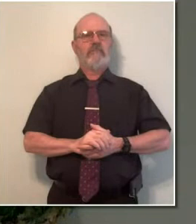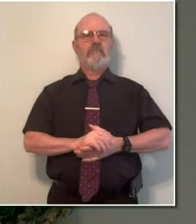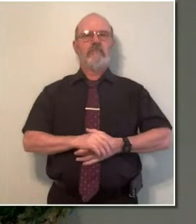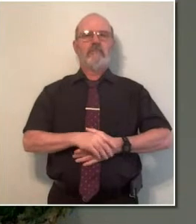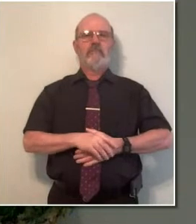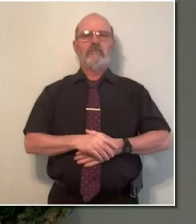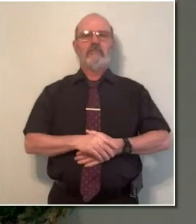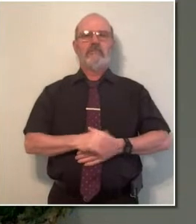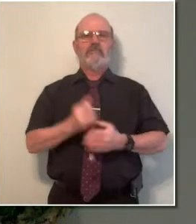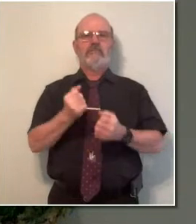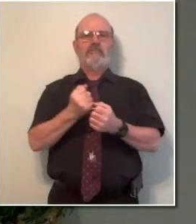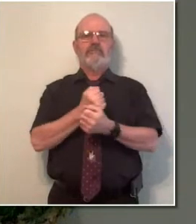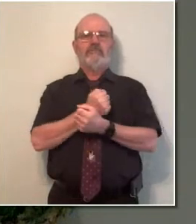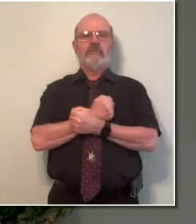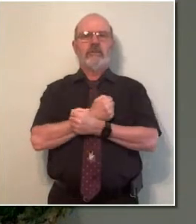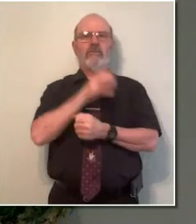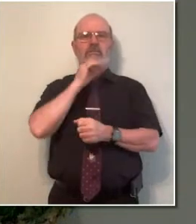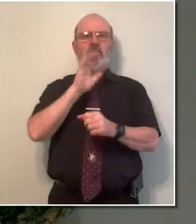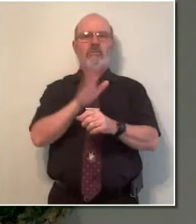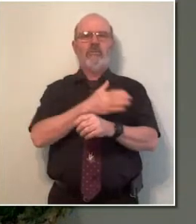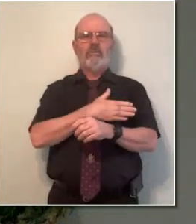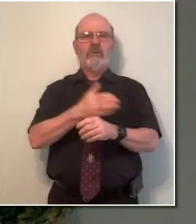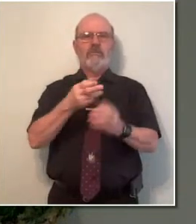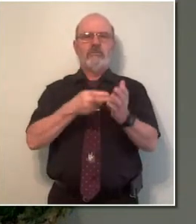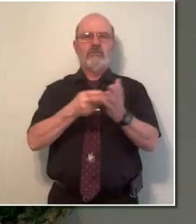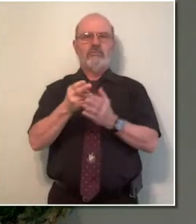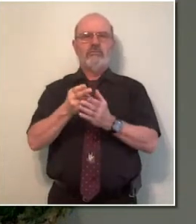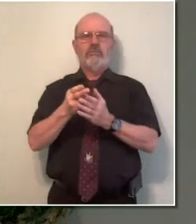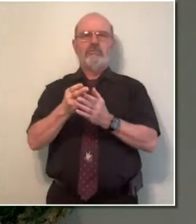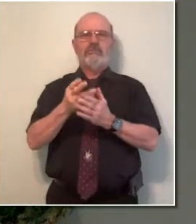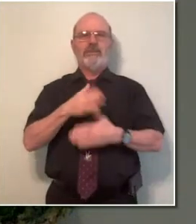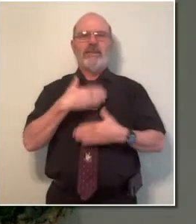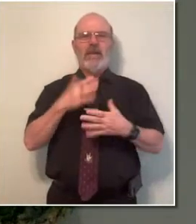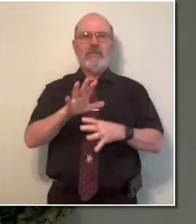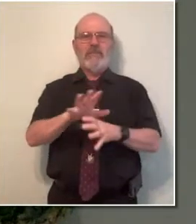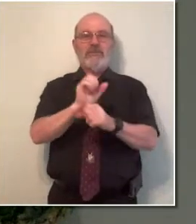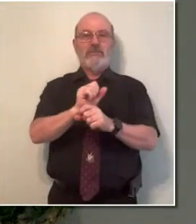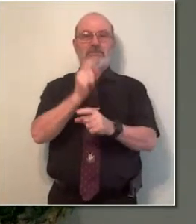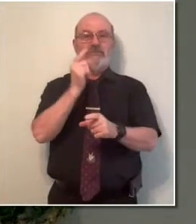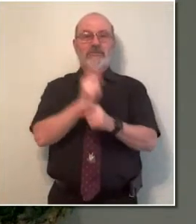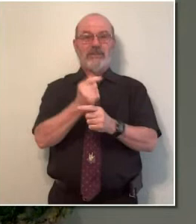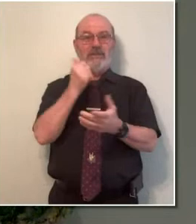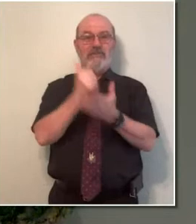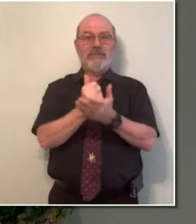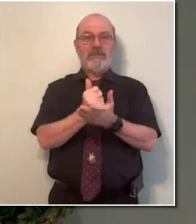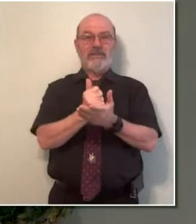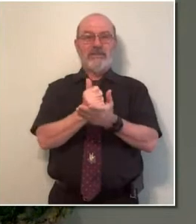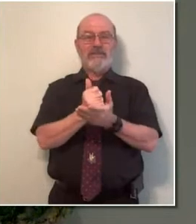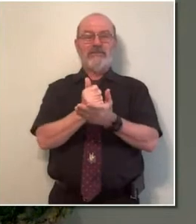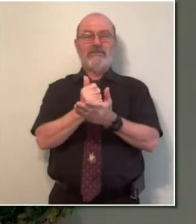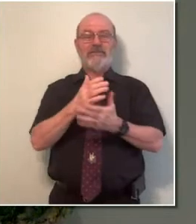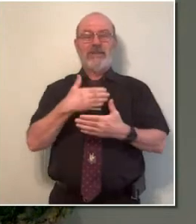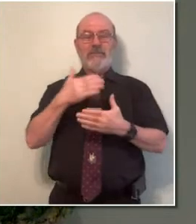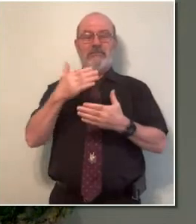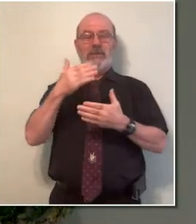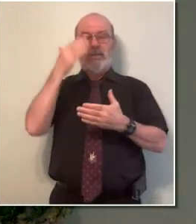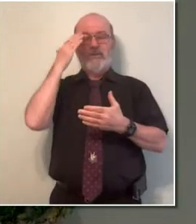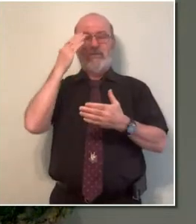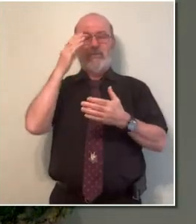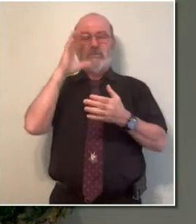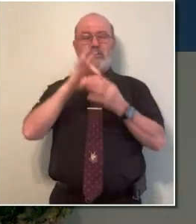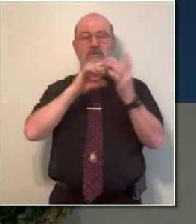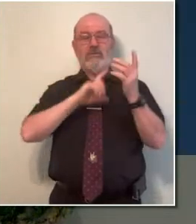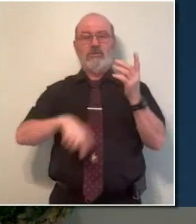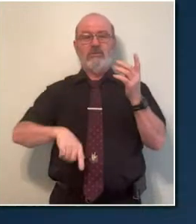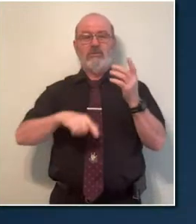Love this old hymn. Love the truth. Glad for the assurance, aren't you? Glad to know I belong to the Lord and heaven is my home. Let's sing